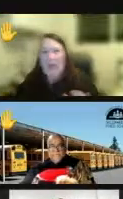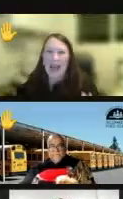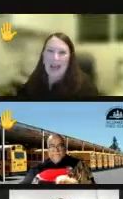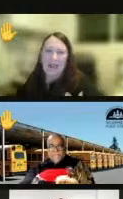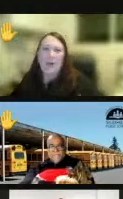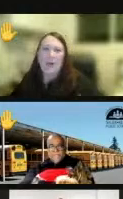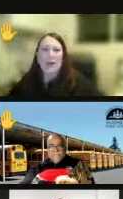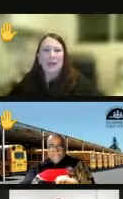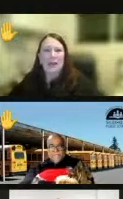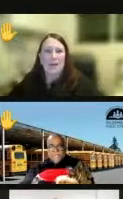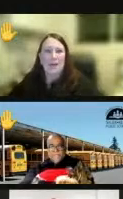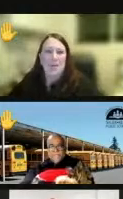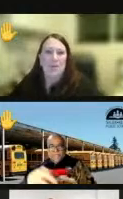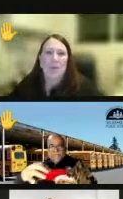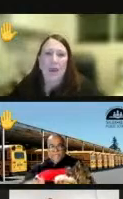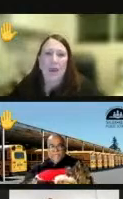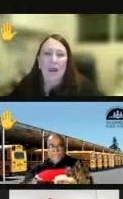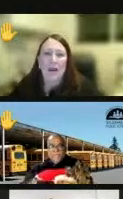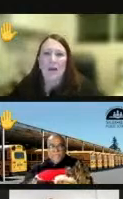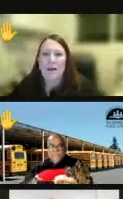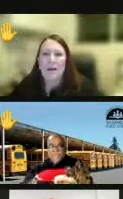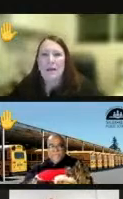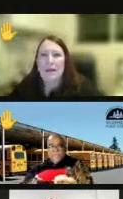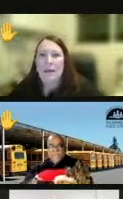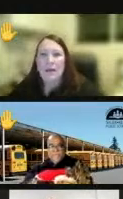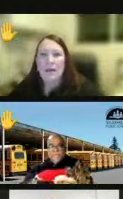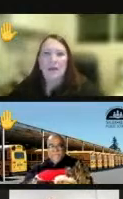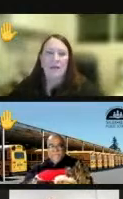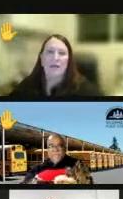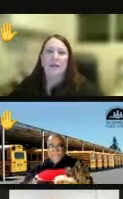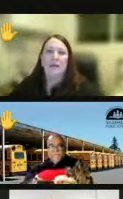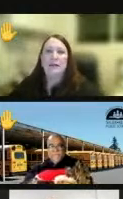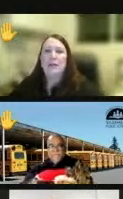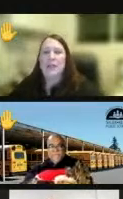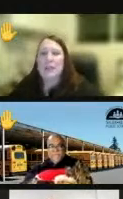I do, because oops.